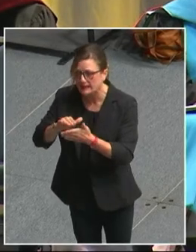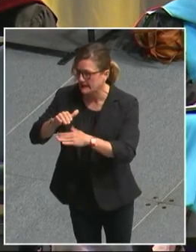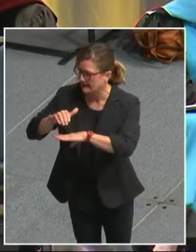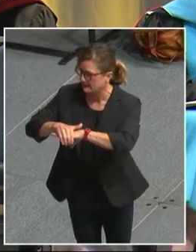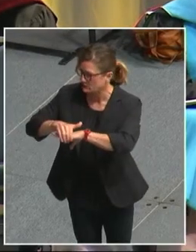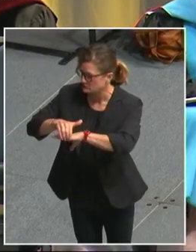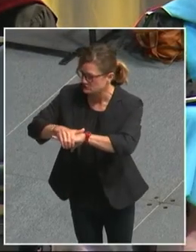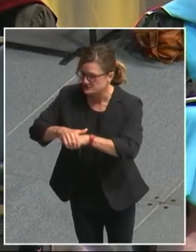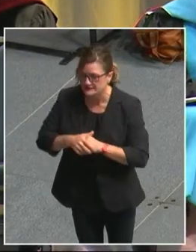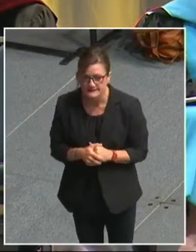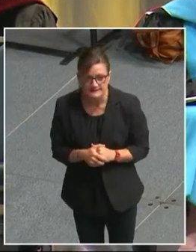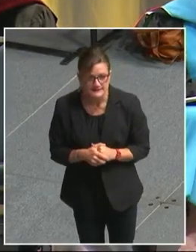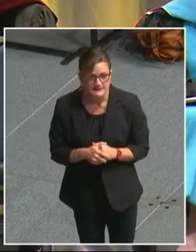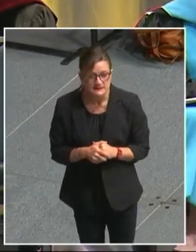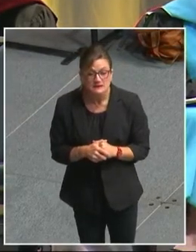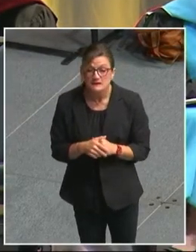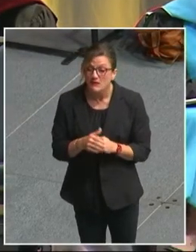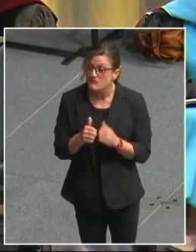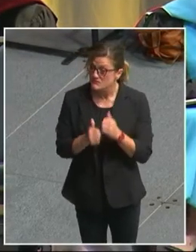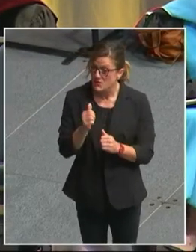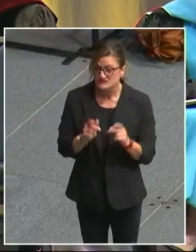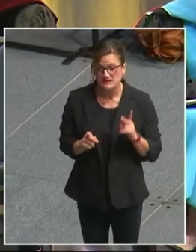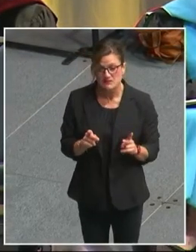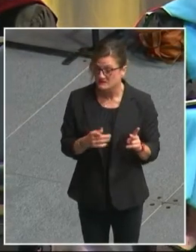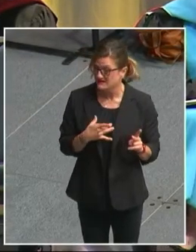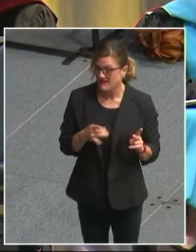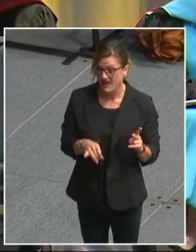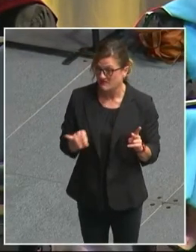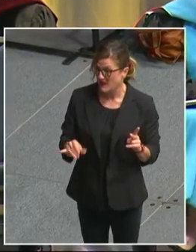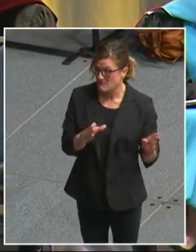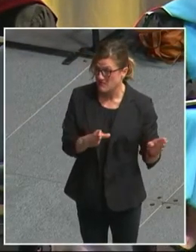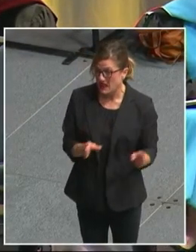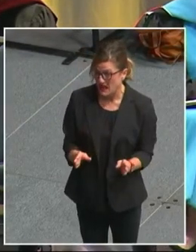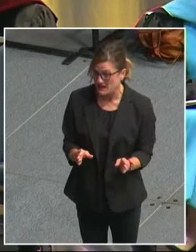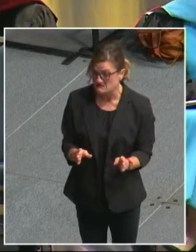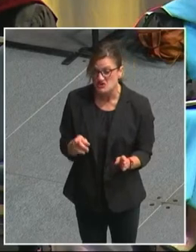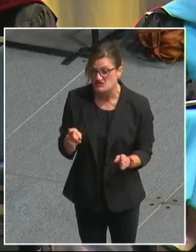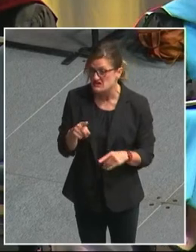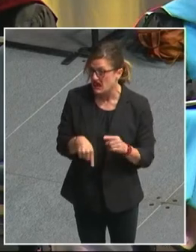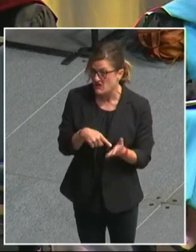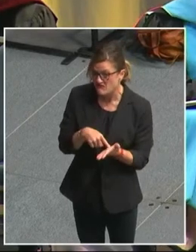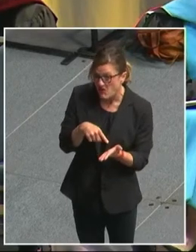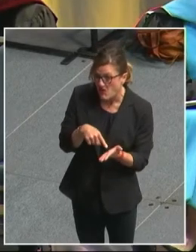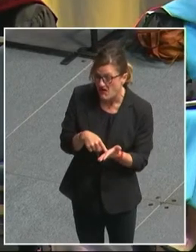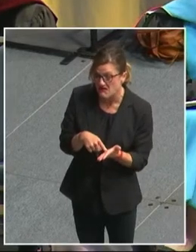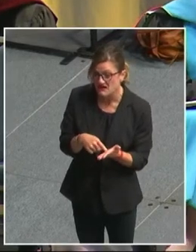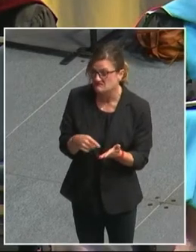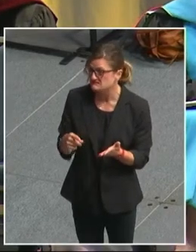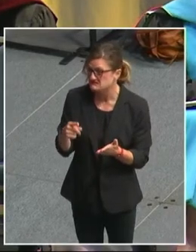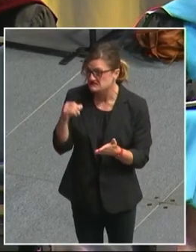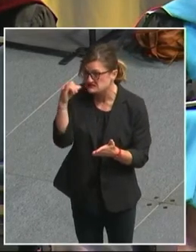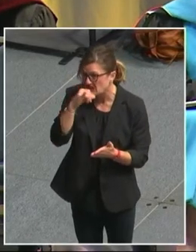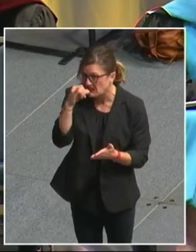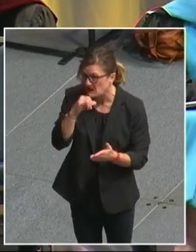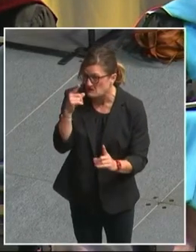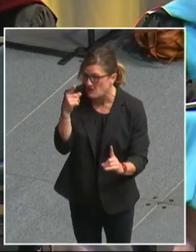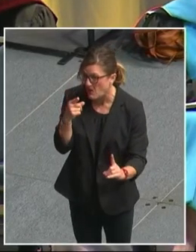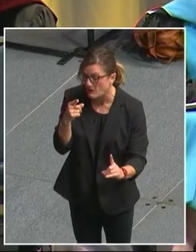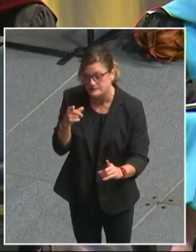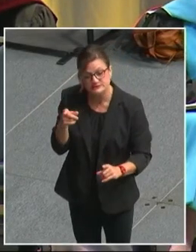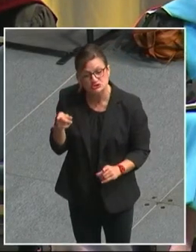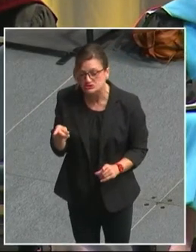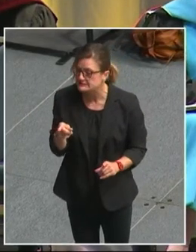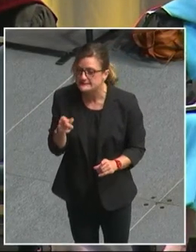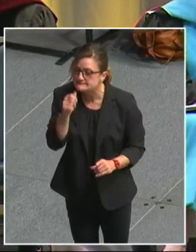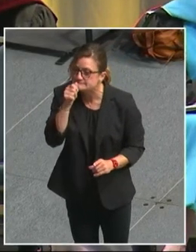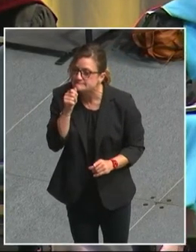against everyone's better judgment, telling her we couldn't afford it or it was out of reach, she found the school and she